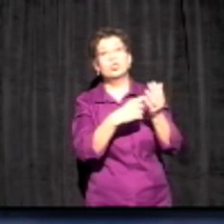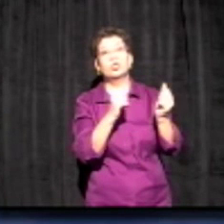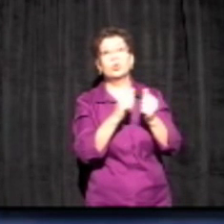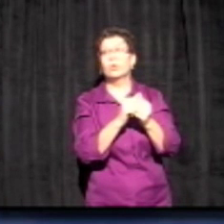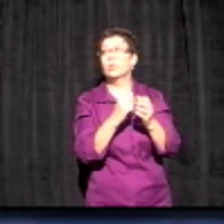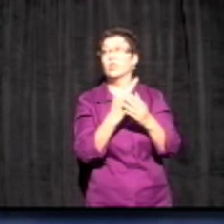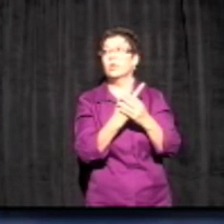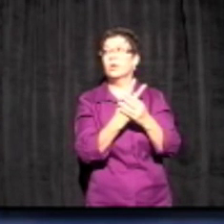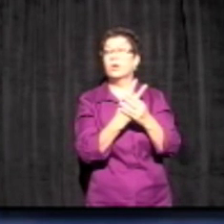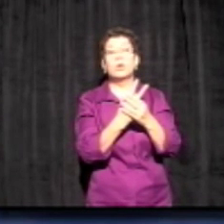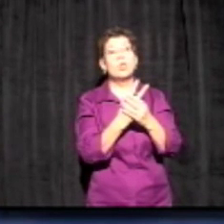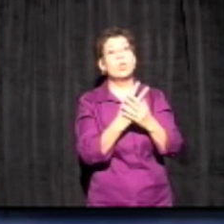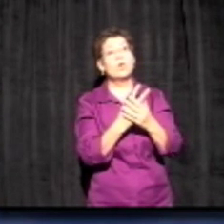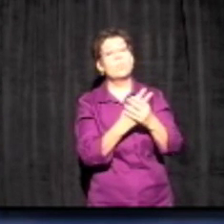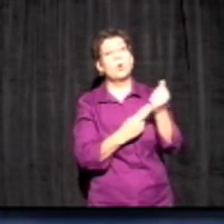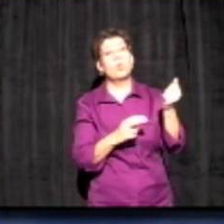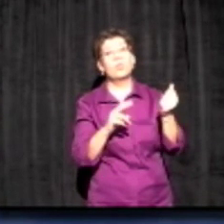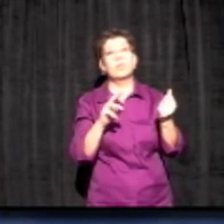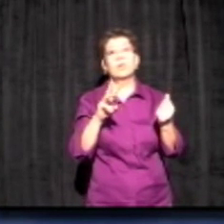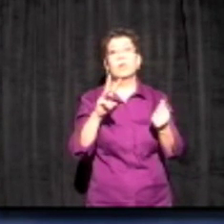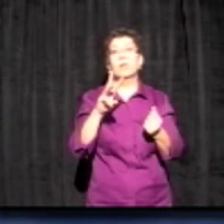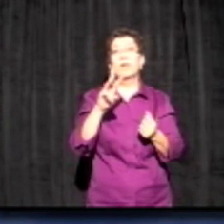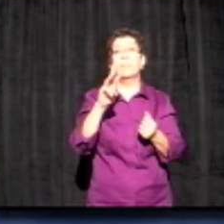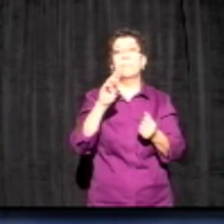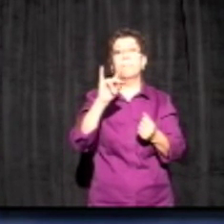both the Far East, the Middle East, and Europe.